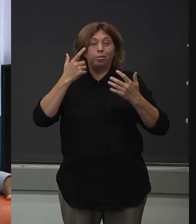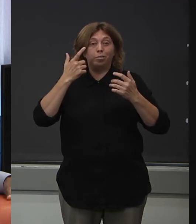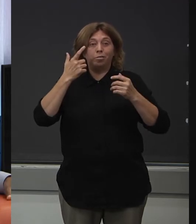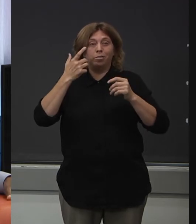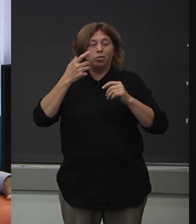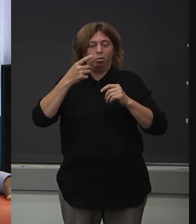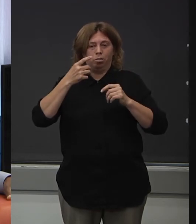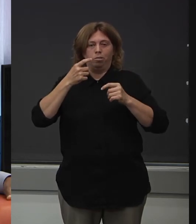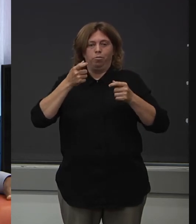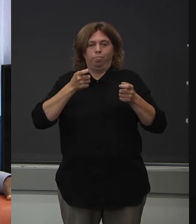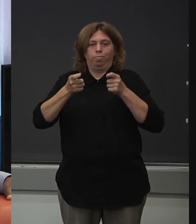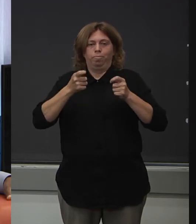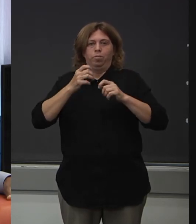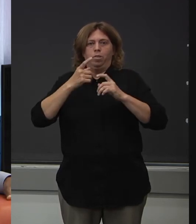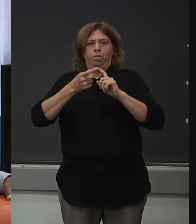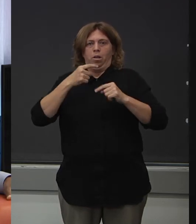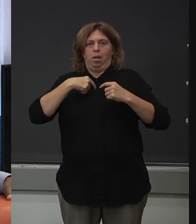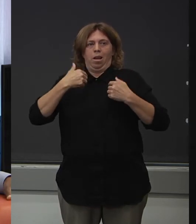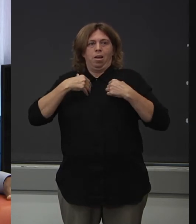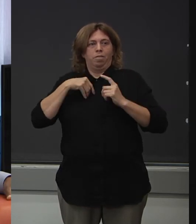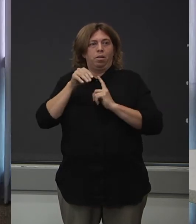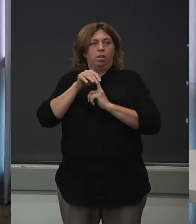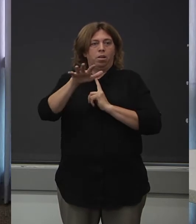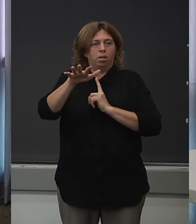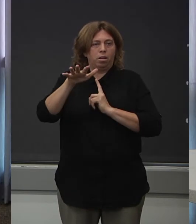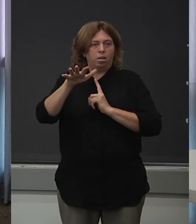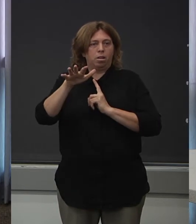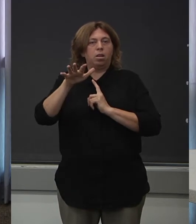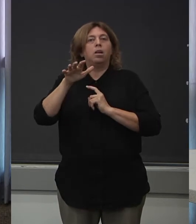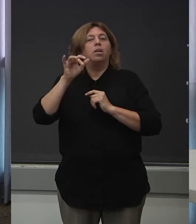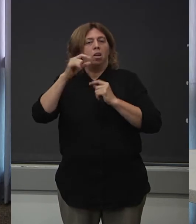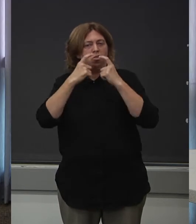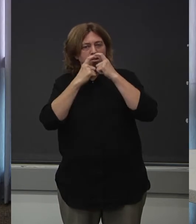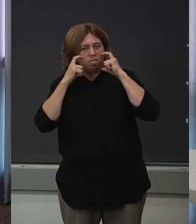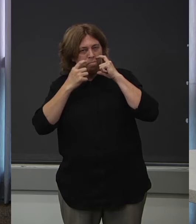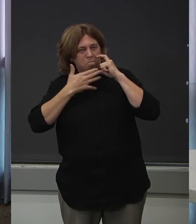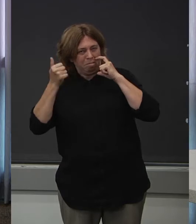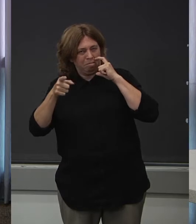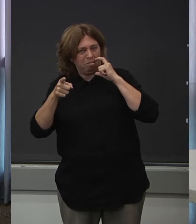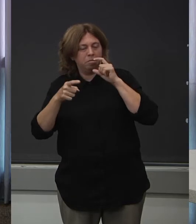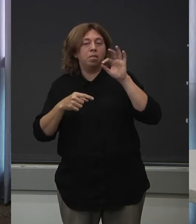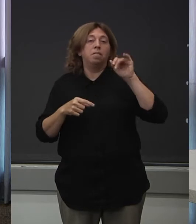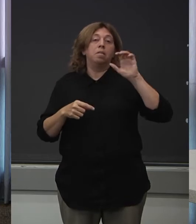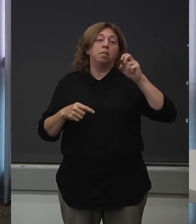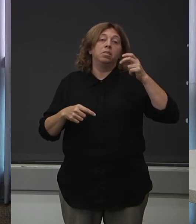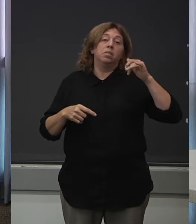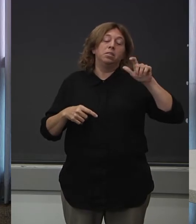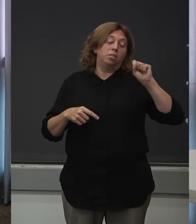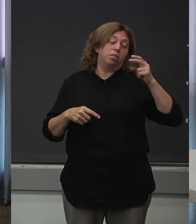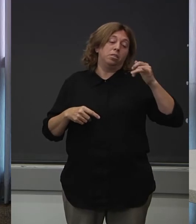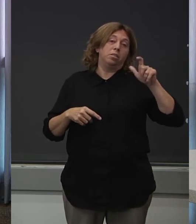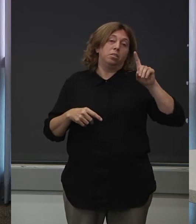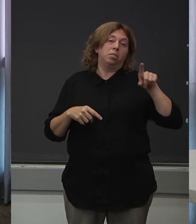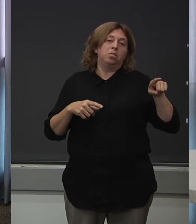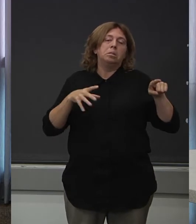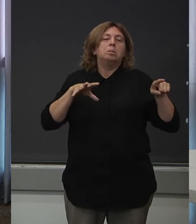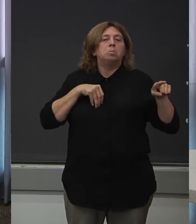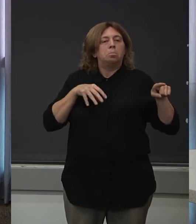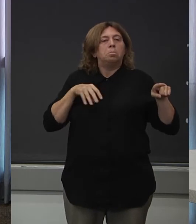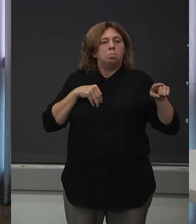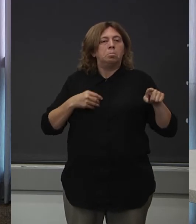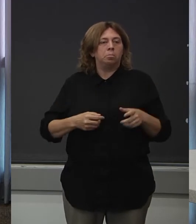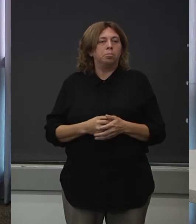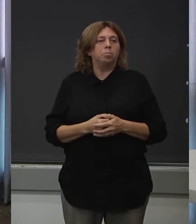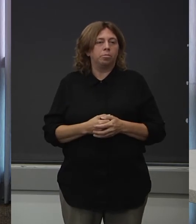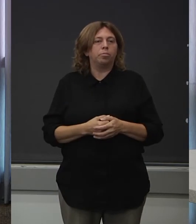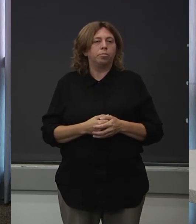face shields are an acceptable alternative. It's probably worth remembering as well that there are face shields on the market that don't meet the